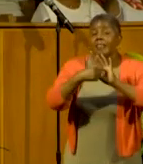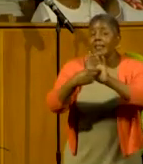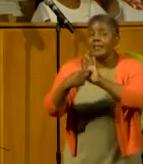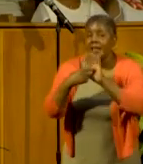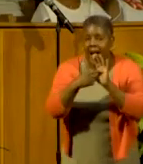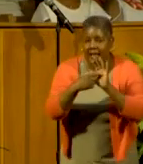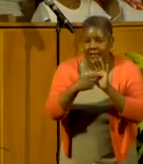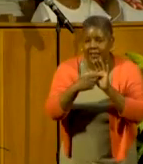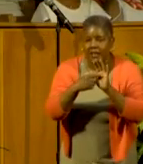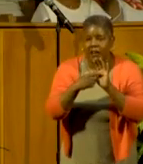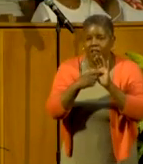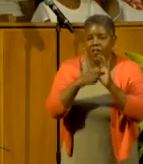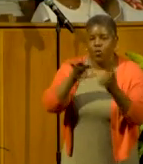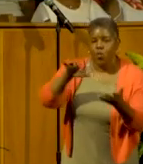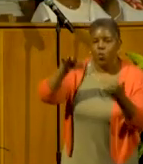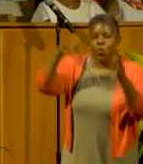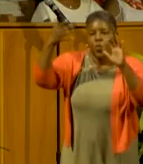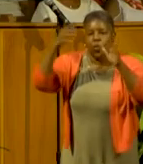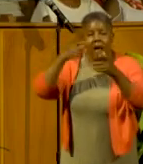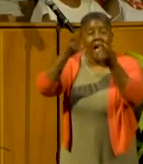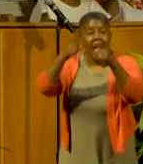in your environment.